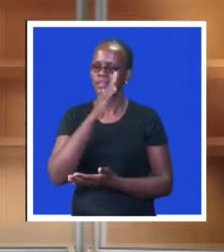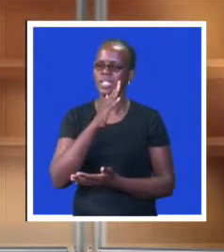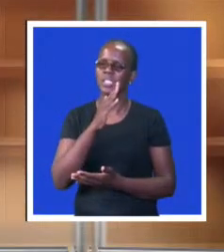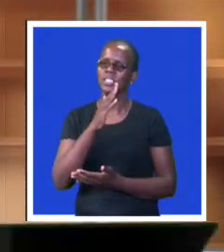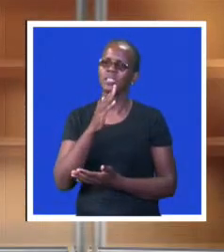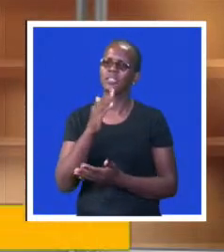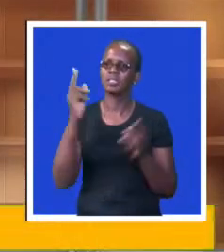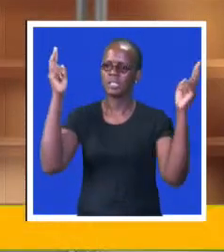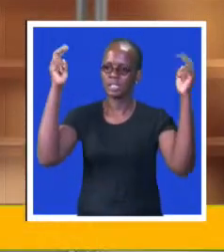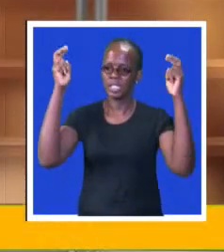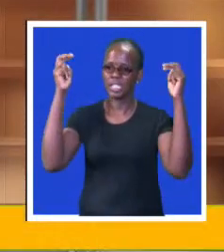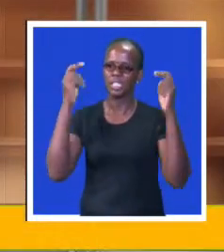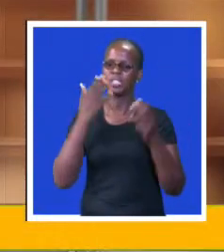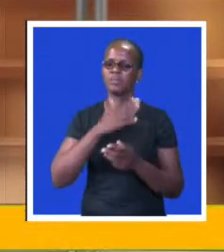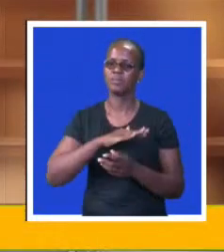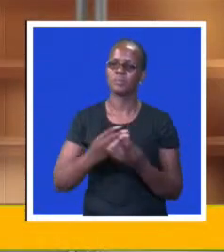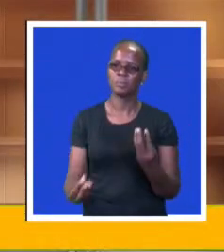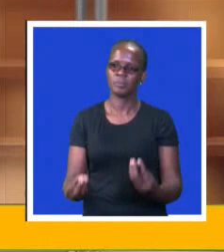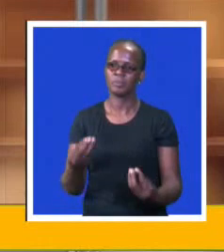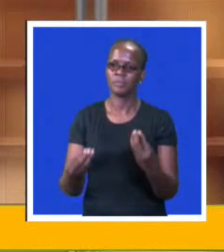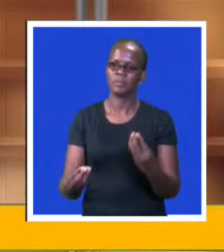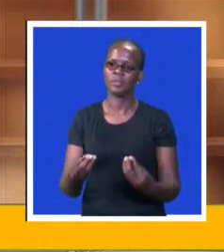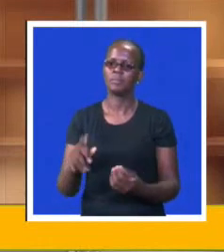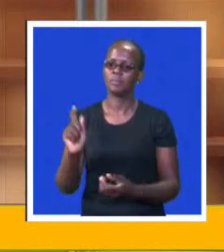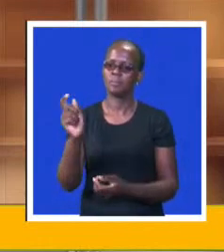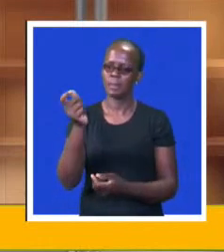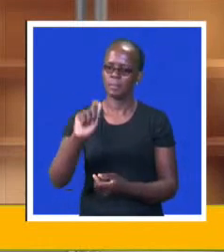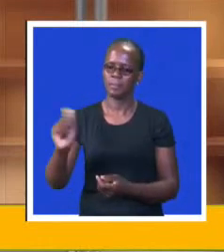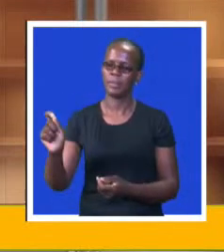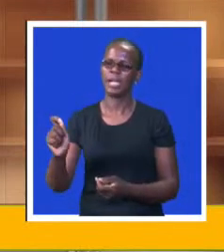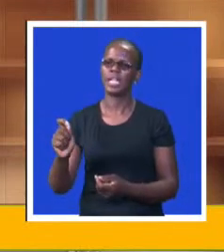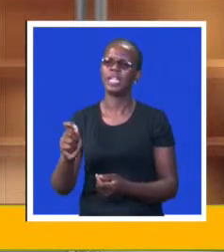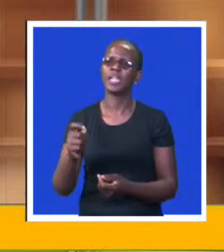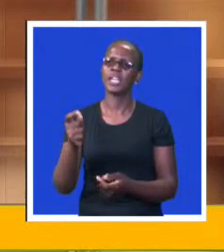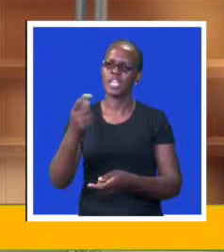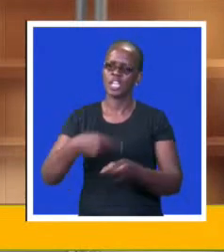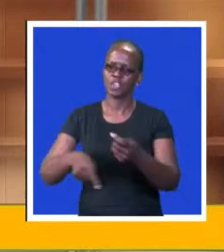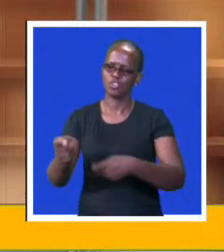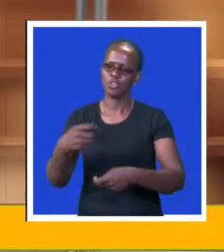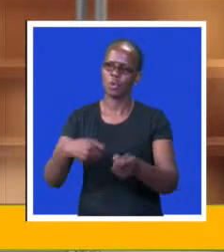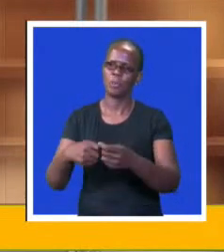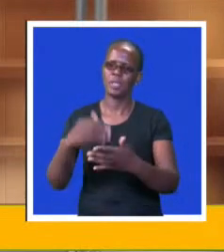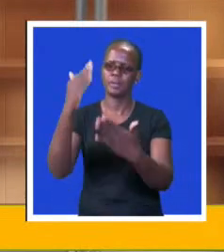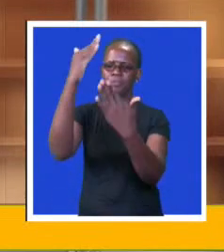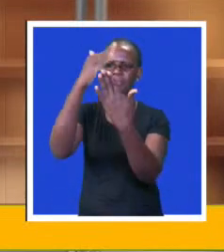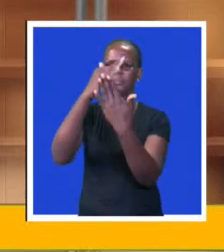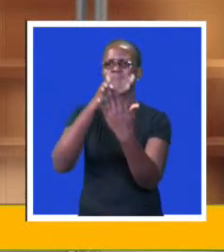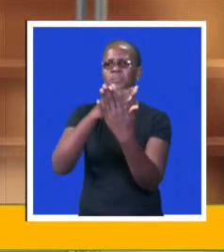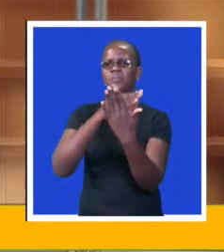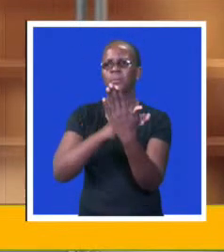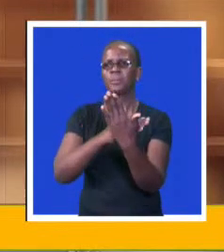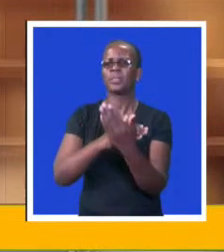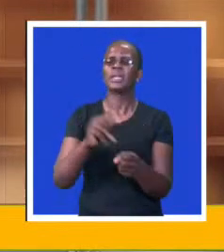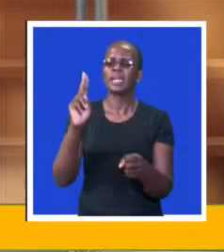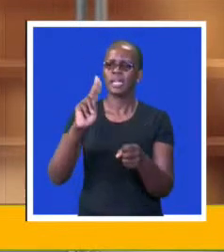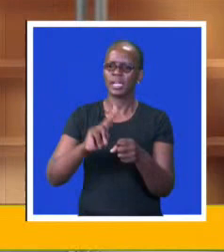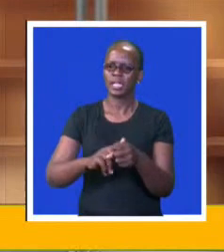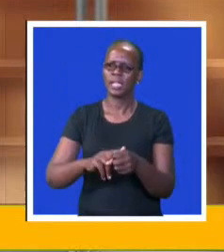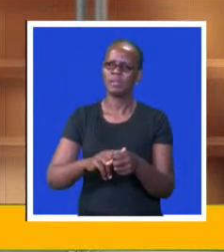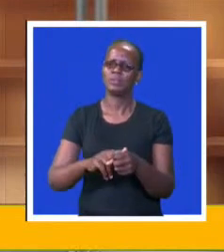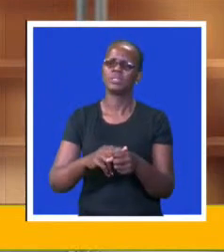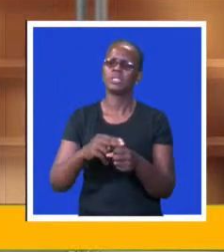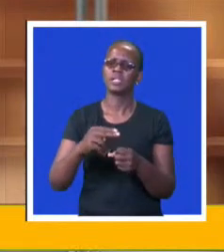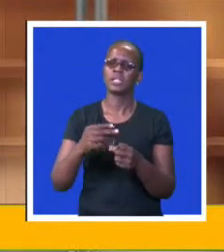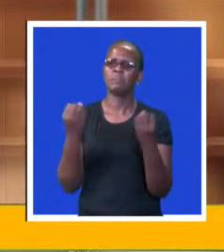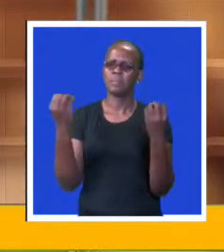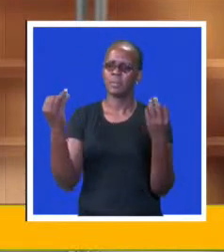to be able to write their shopping list and be able to calculate the cost prices of the items they bought, and also to be able to